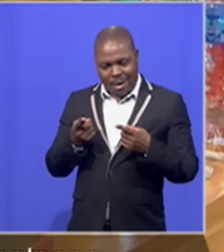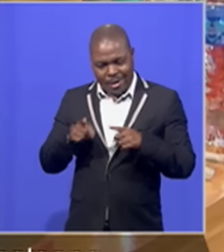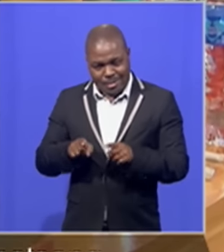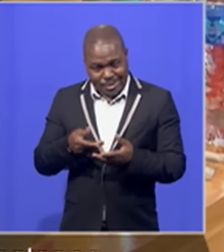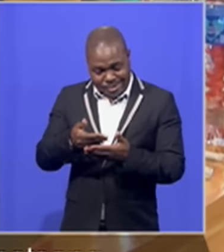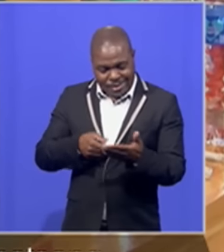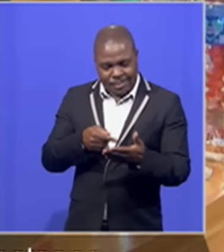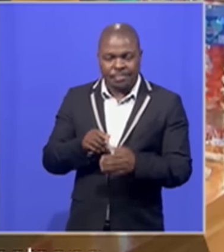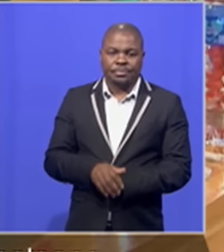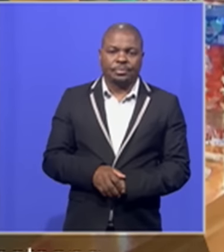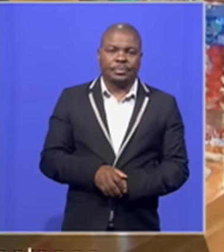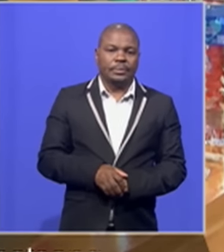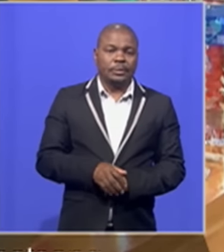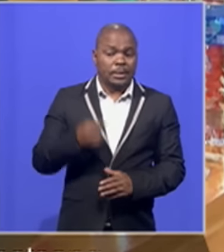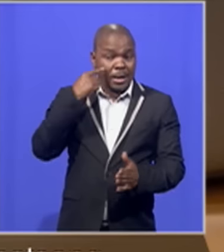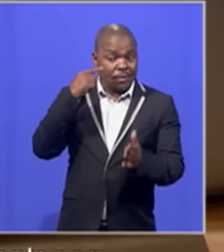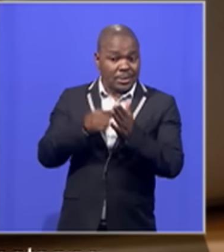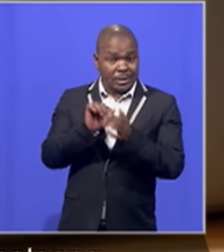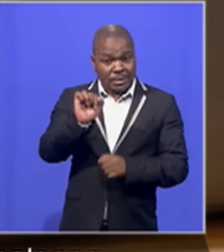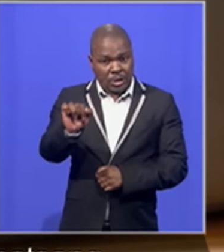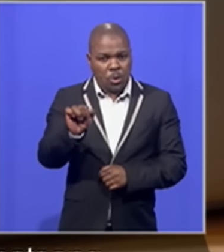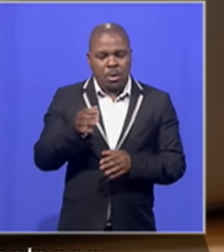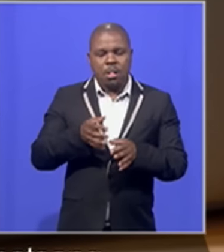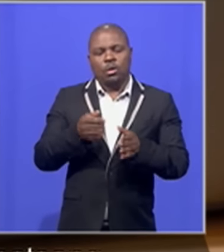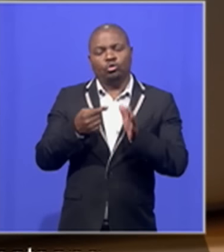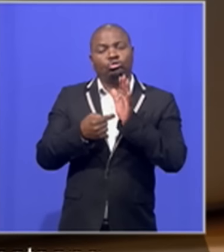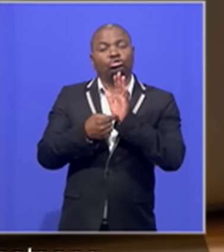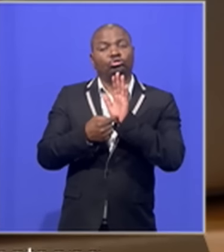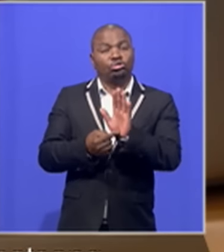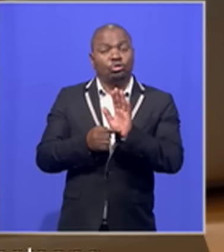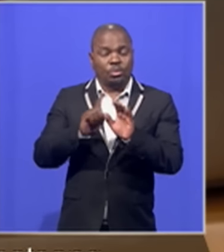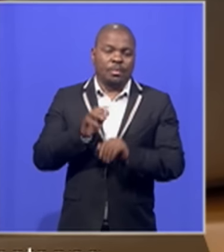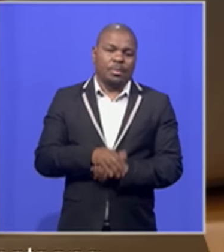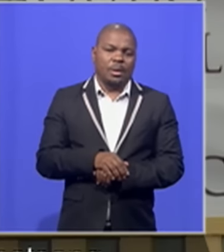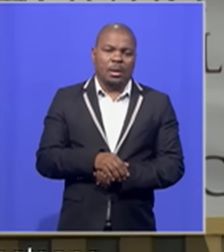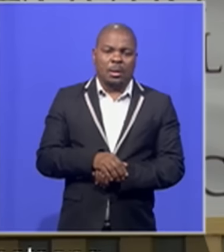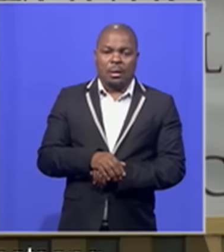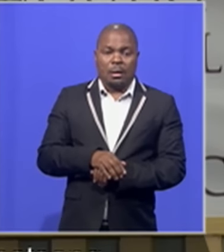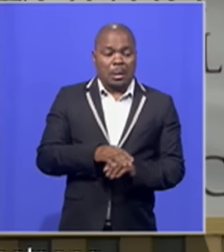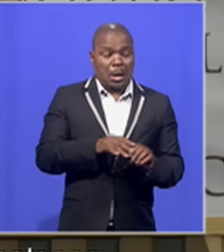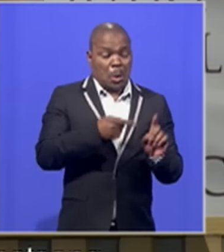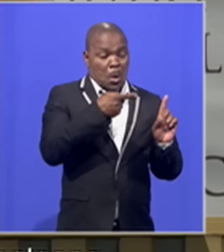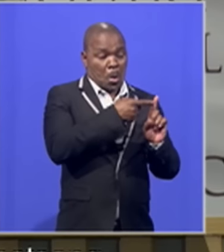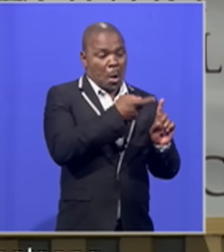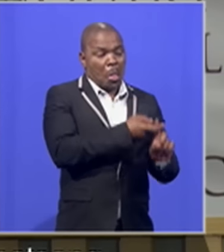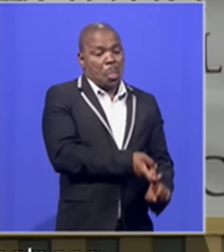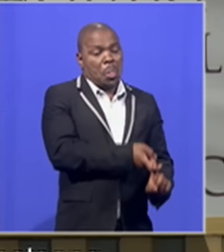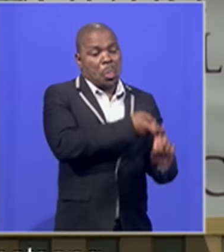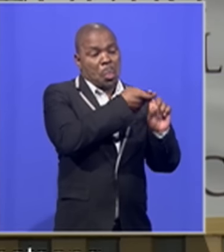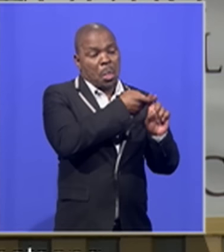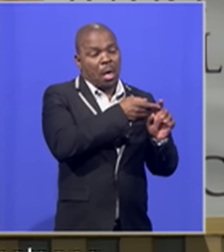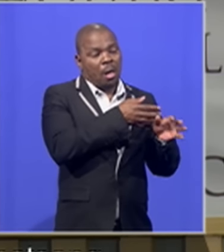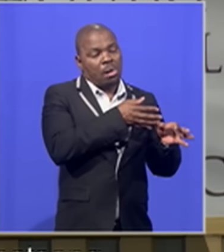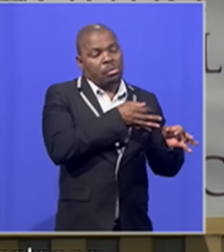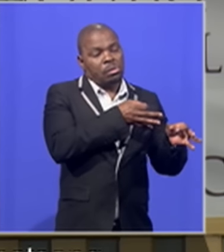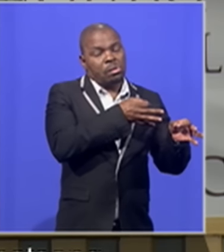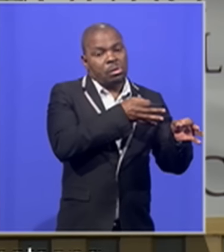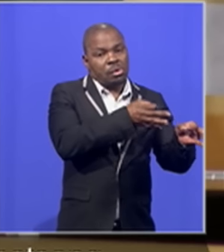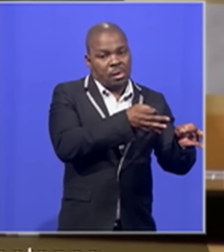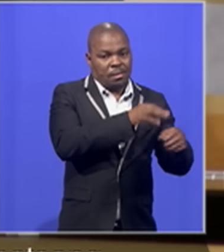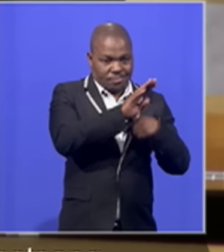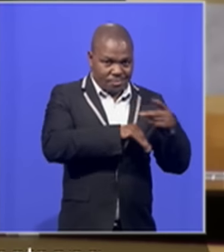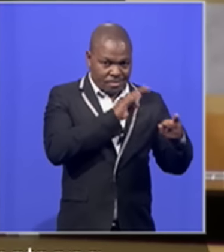understanding. O ne mo bopakeng jwa gagwe Ngciza a supa fa go atolosiwa ga go sekegiwa ga Mkhwanazi go ne ga baka gore